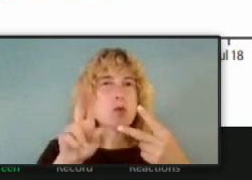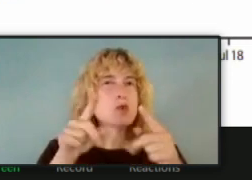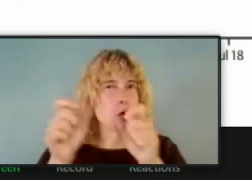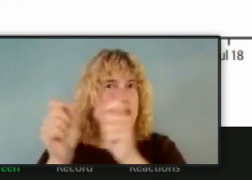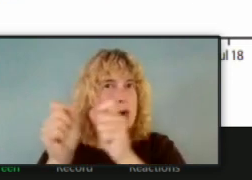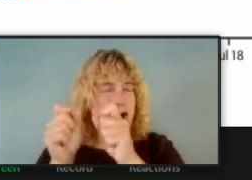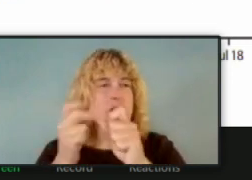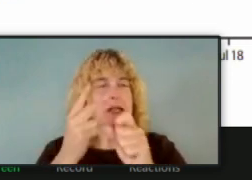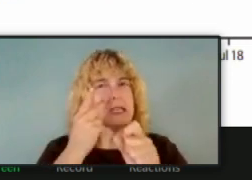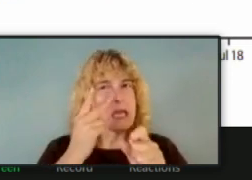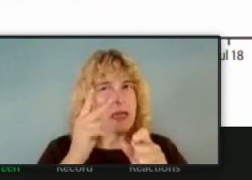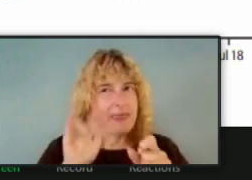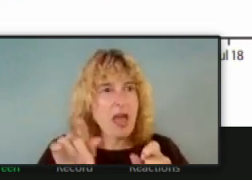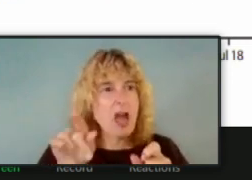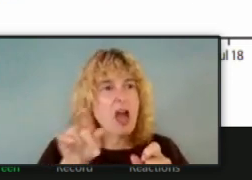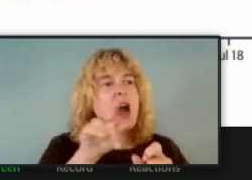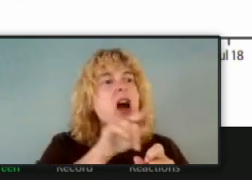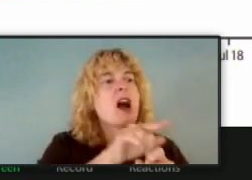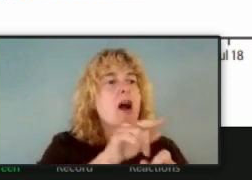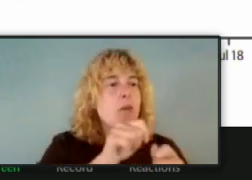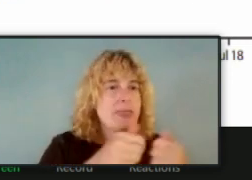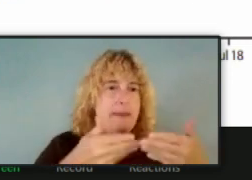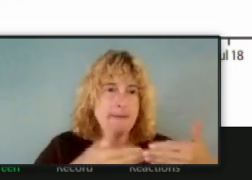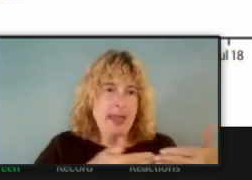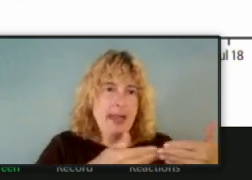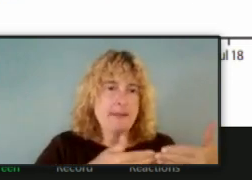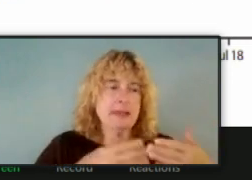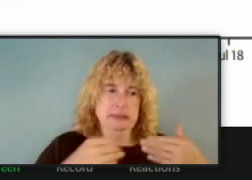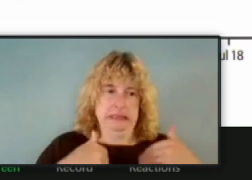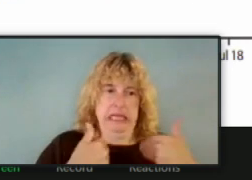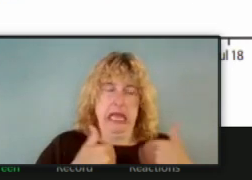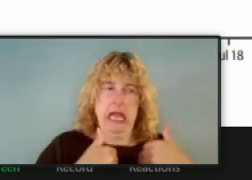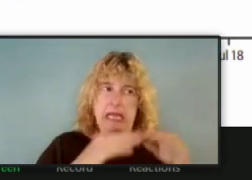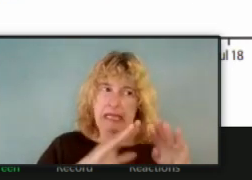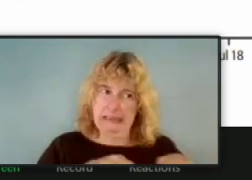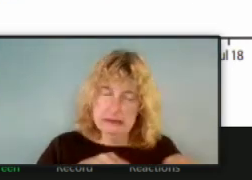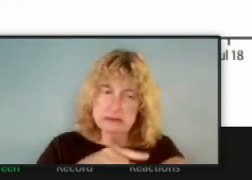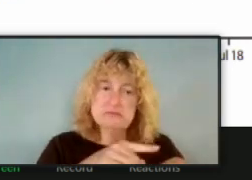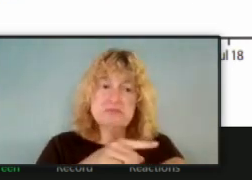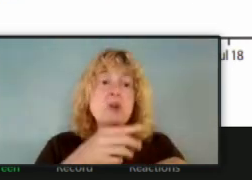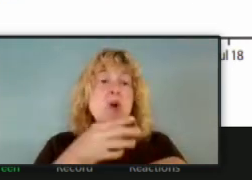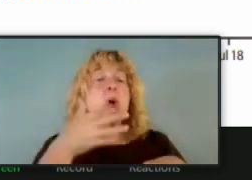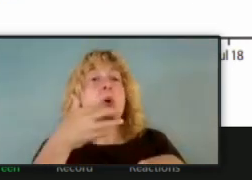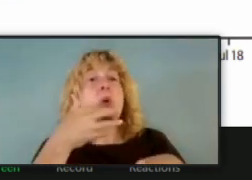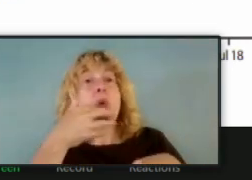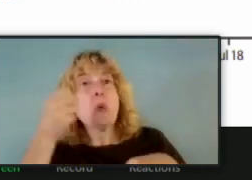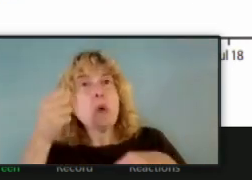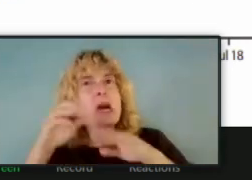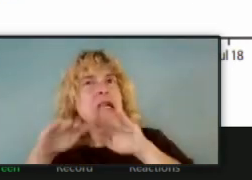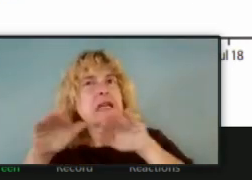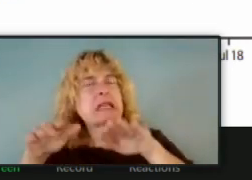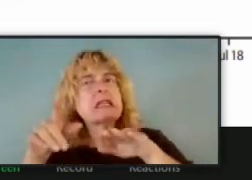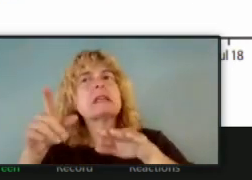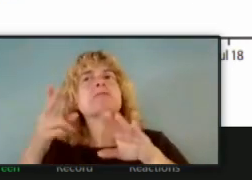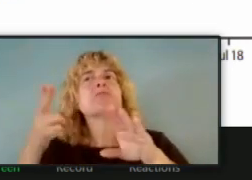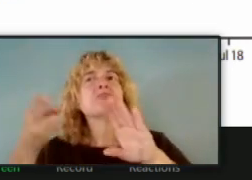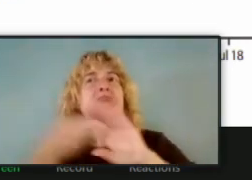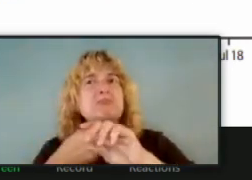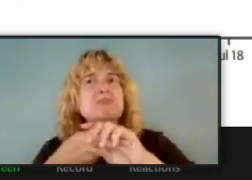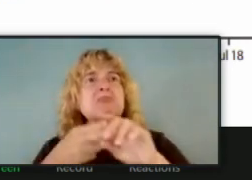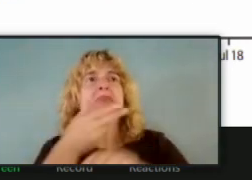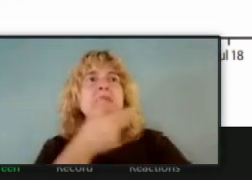little babies and younger kids early on. But then older kids were also getting admitted, but to a less